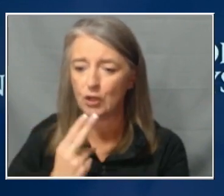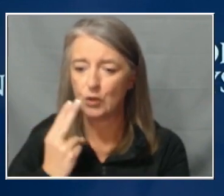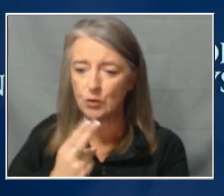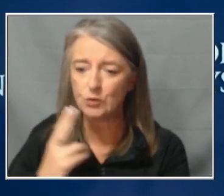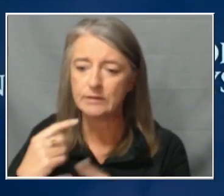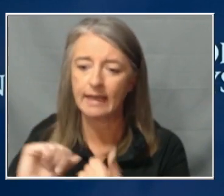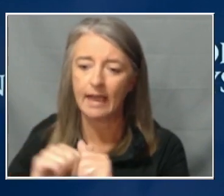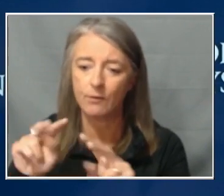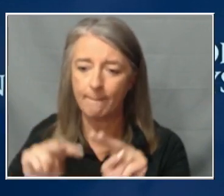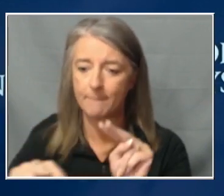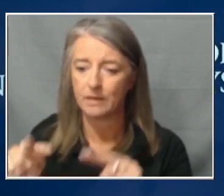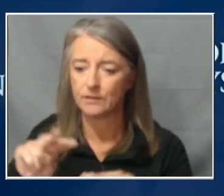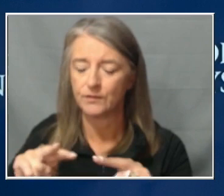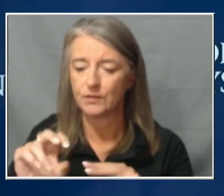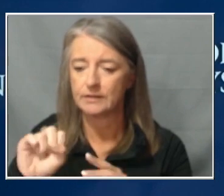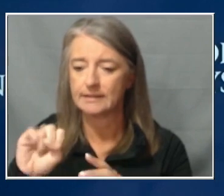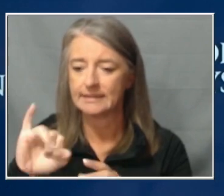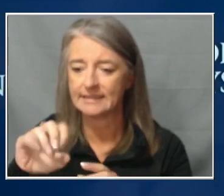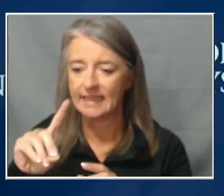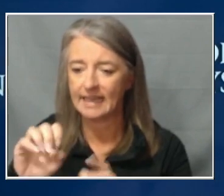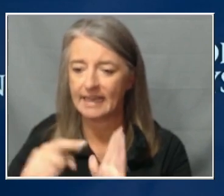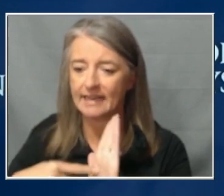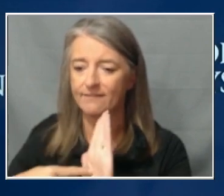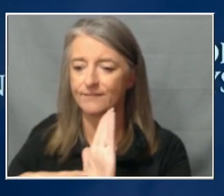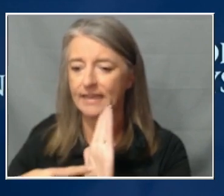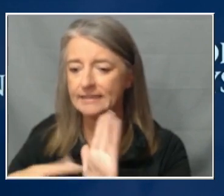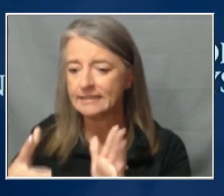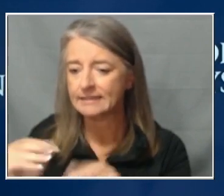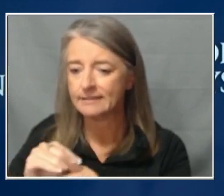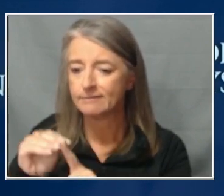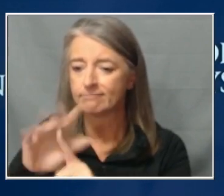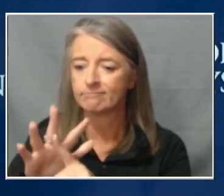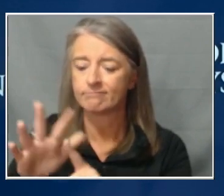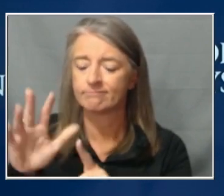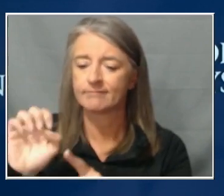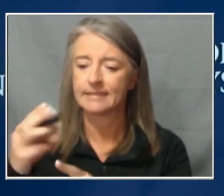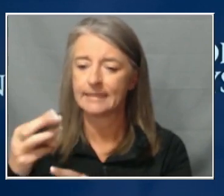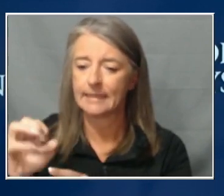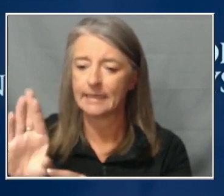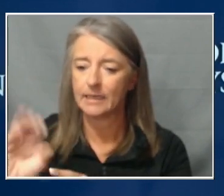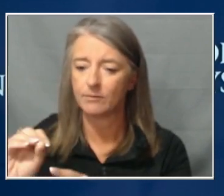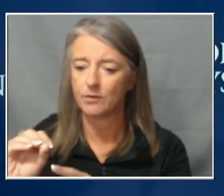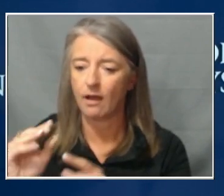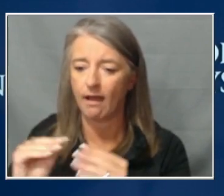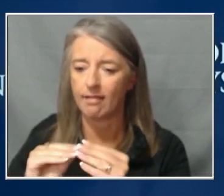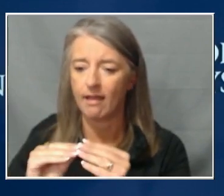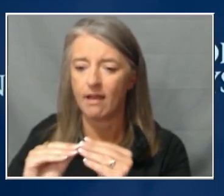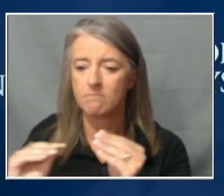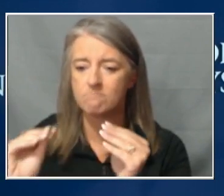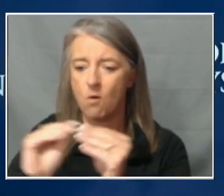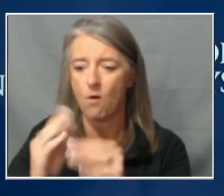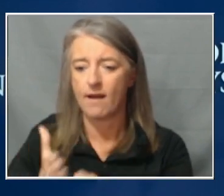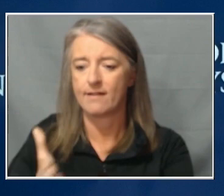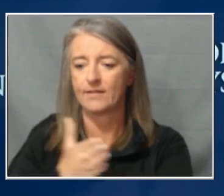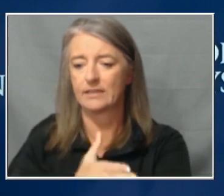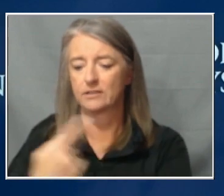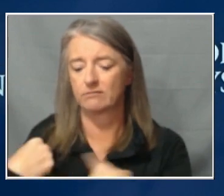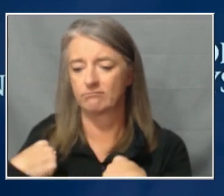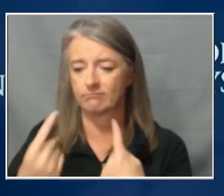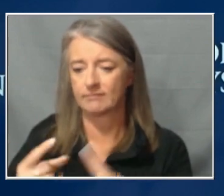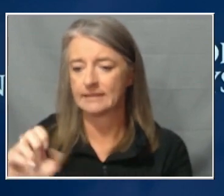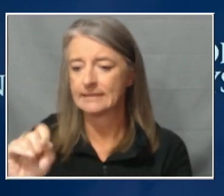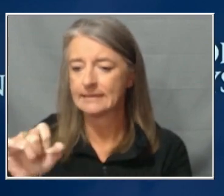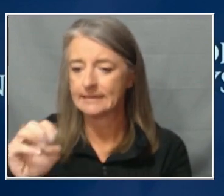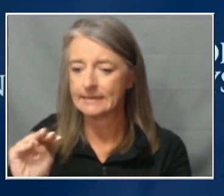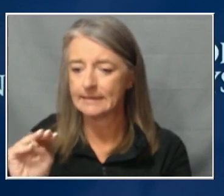for the side effects and manage the side effects of the chemotherapy. So there's a lot of advances that we have made in stem cell